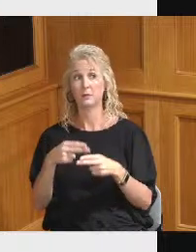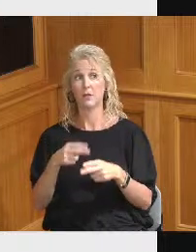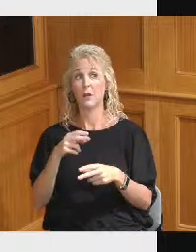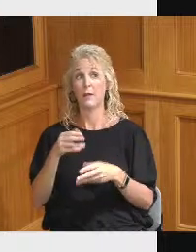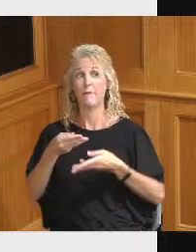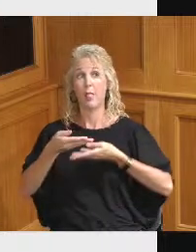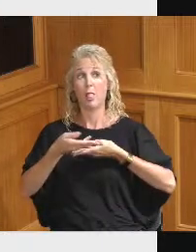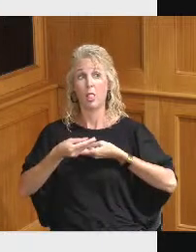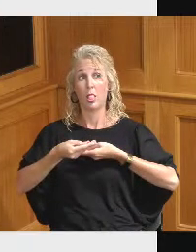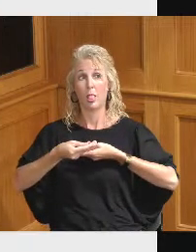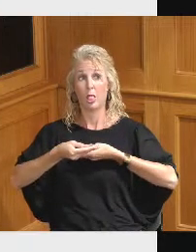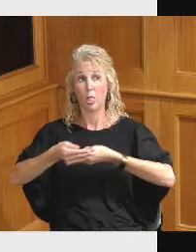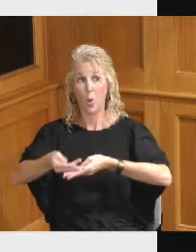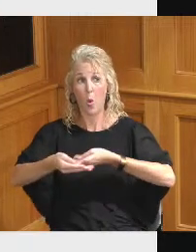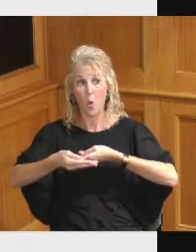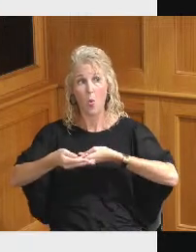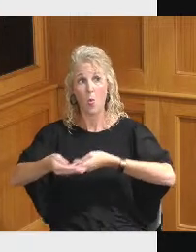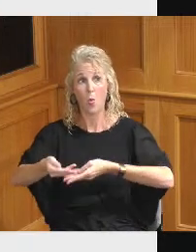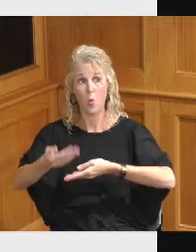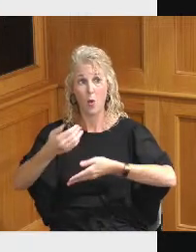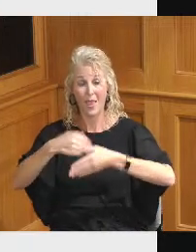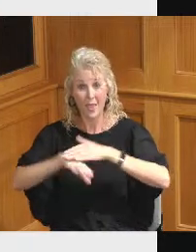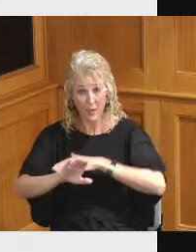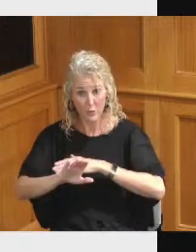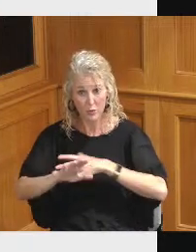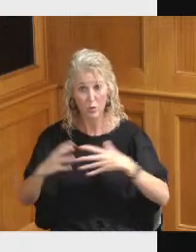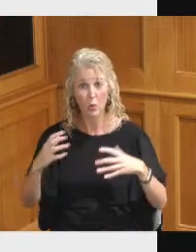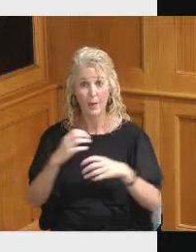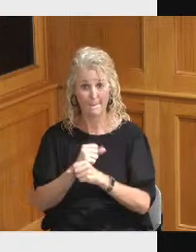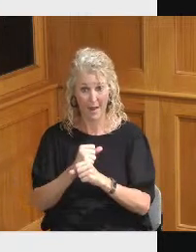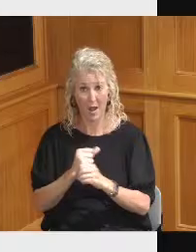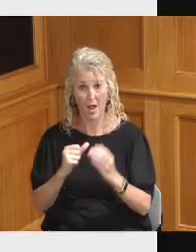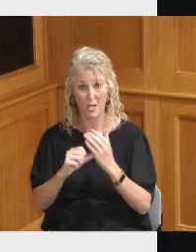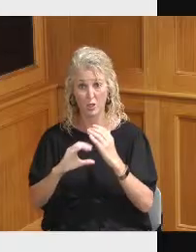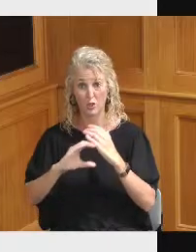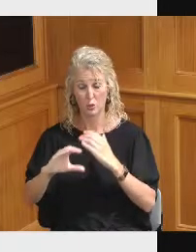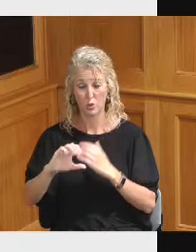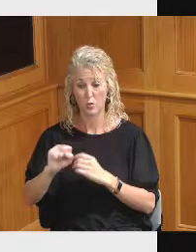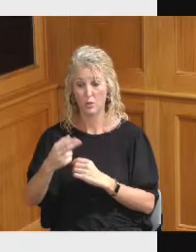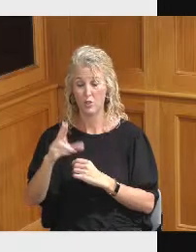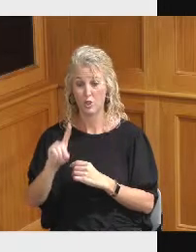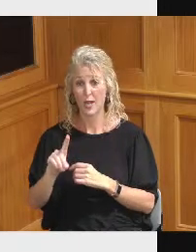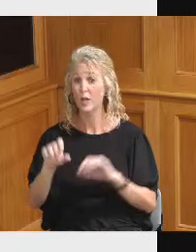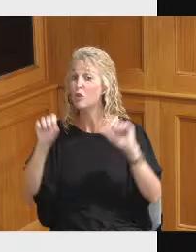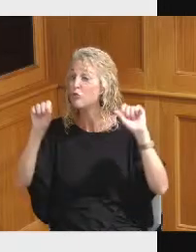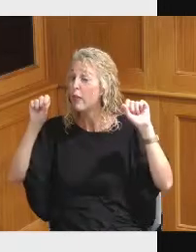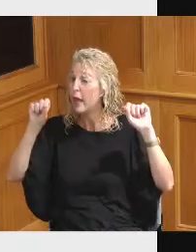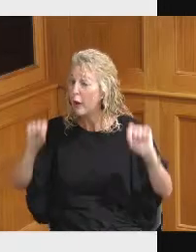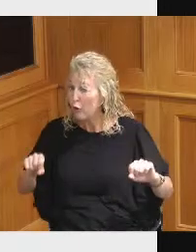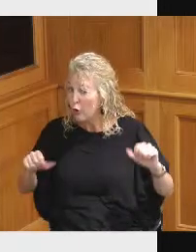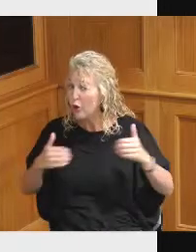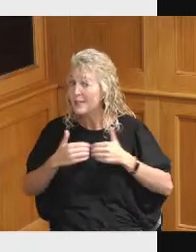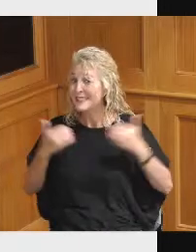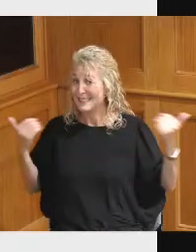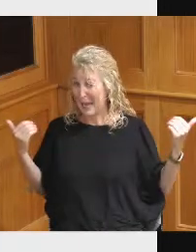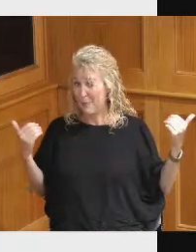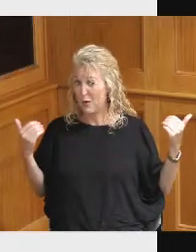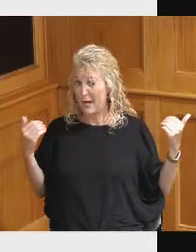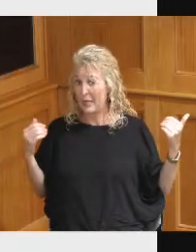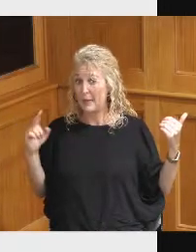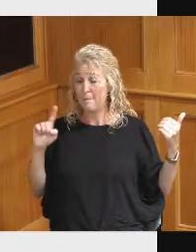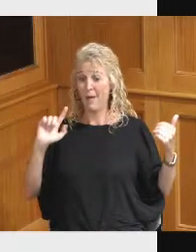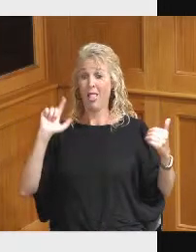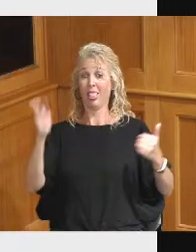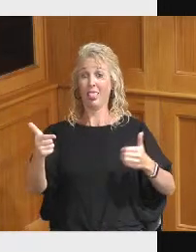coming into our combined sewer shed. So that could include separated areas that connect to our combined sewer